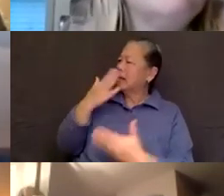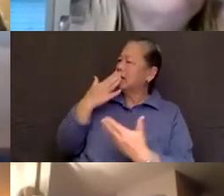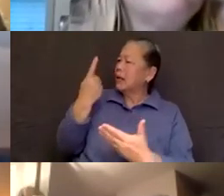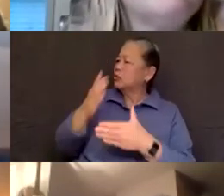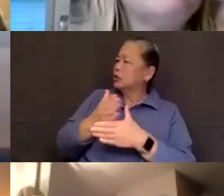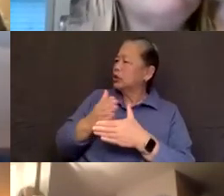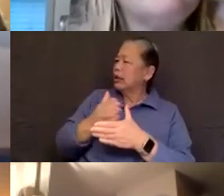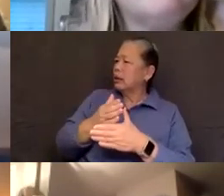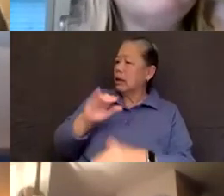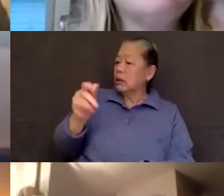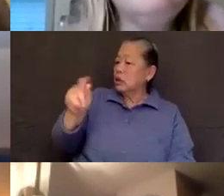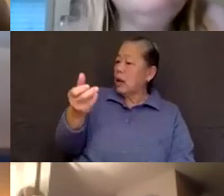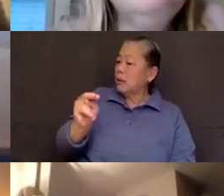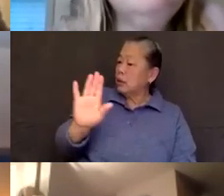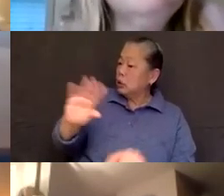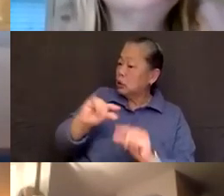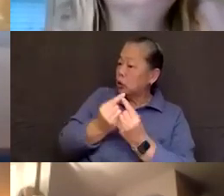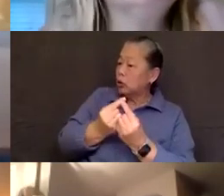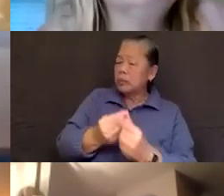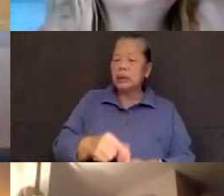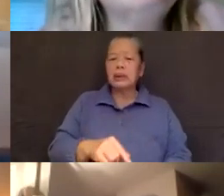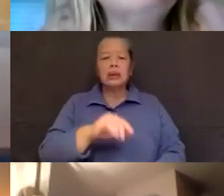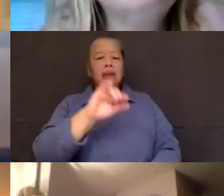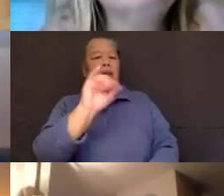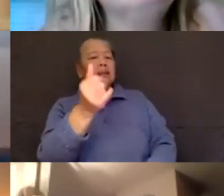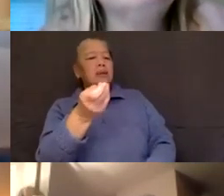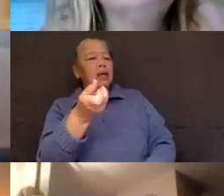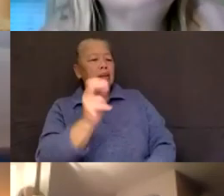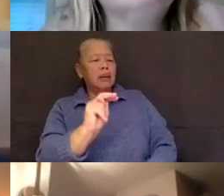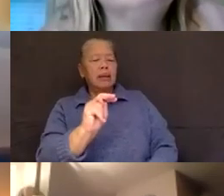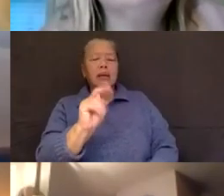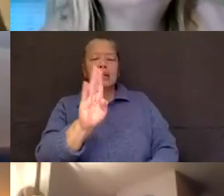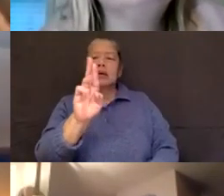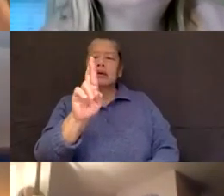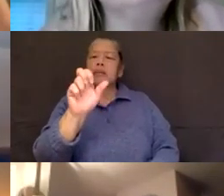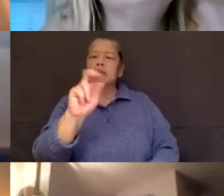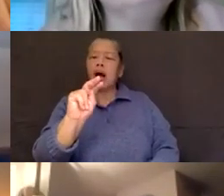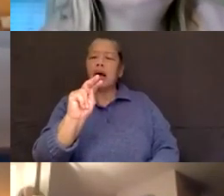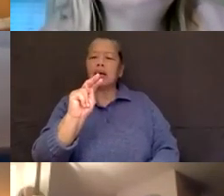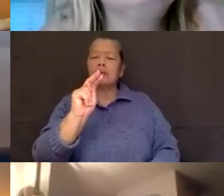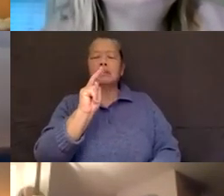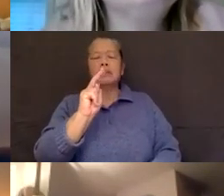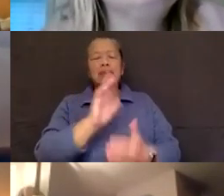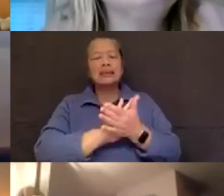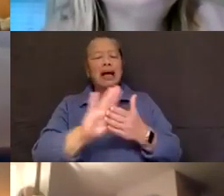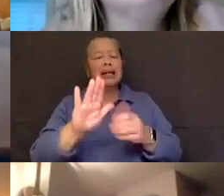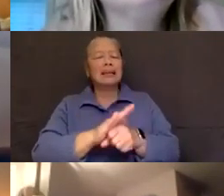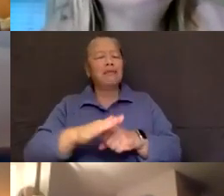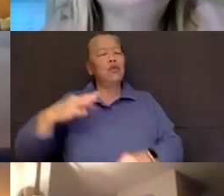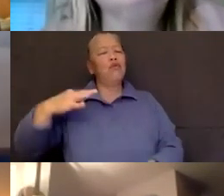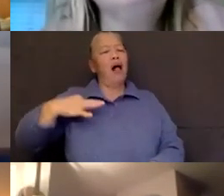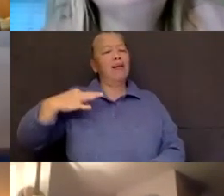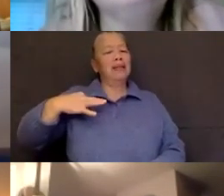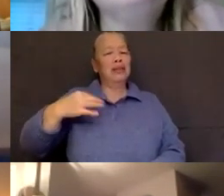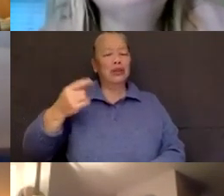group? Brian was kind enough to volunteer to speak for our group, so I'll turn that over to him.